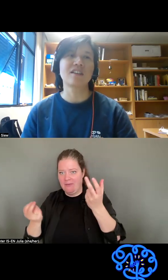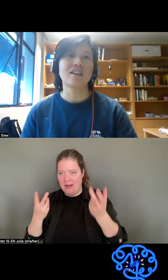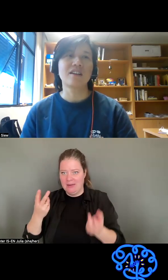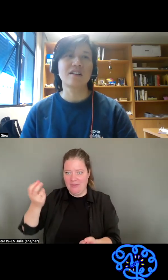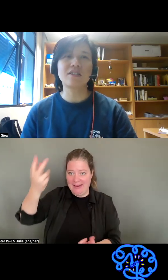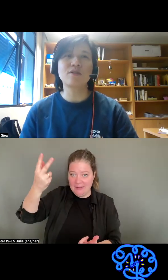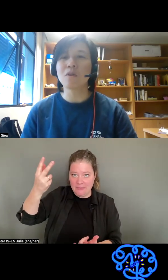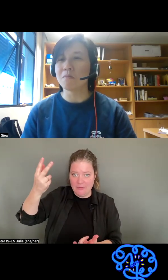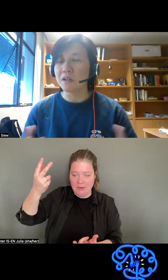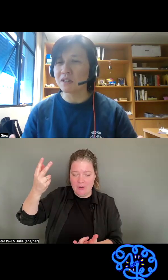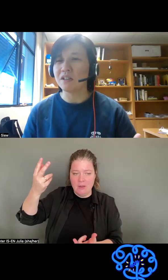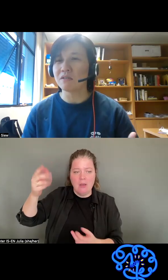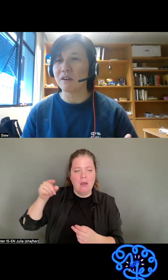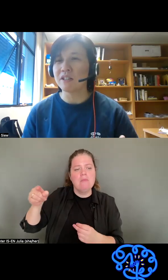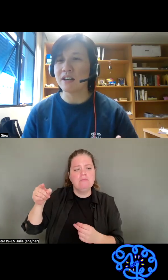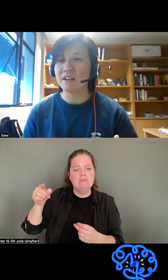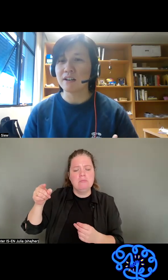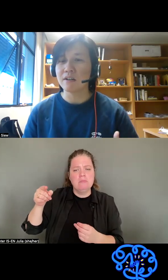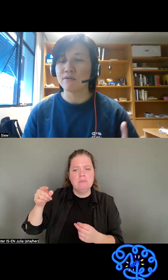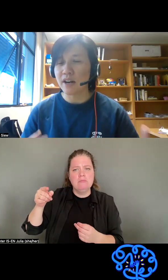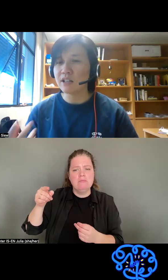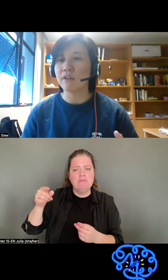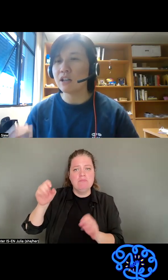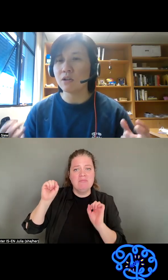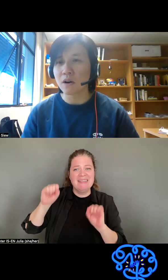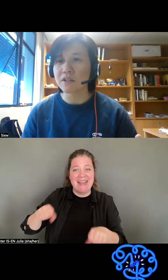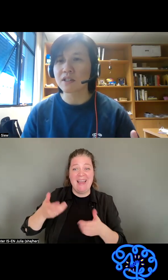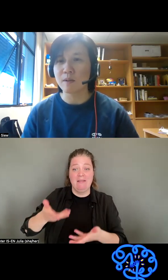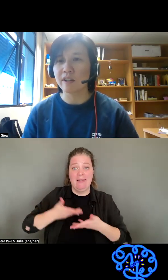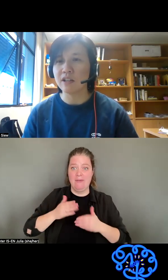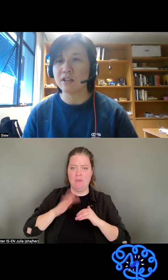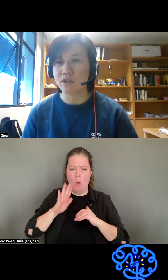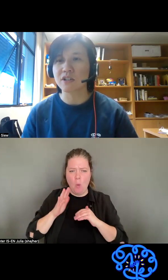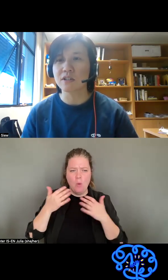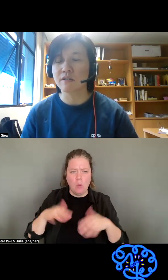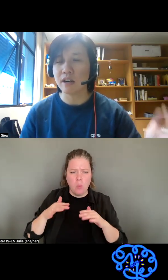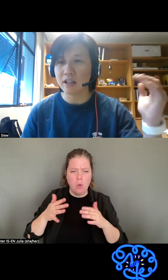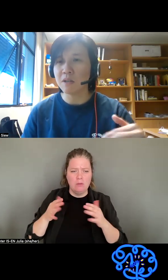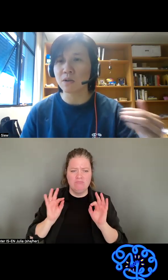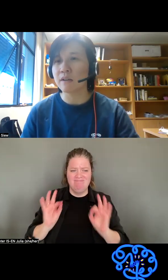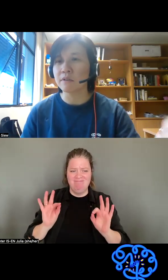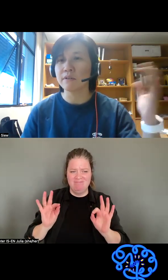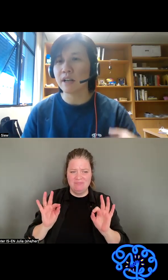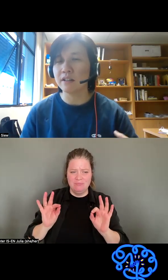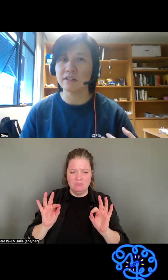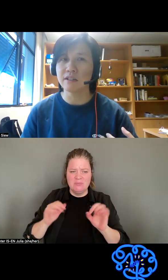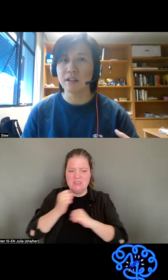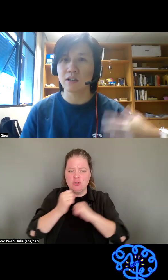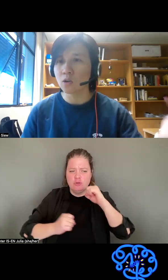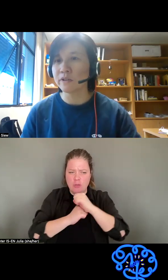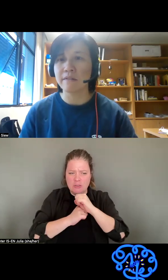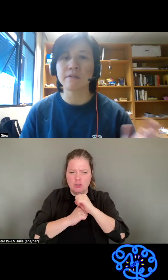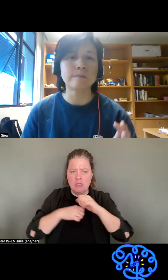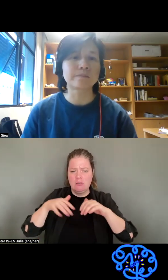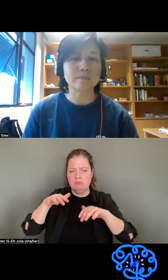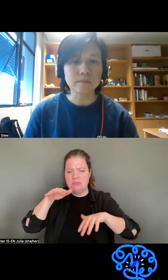uh, just gives you more ability to represent fine-grained nuance similarity structure, right? At the meso level, at the